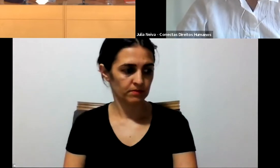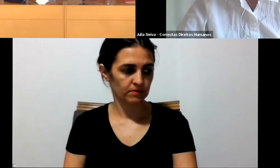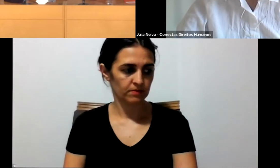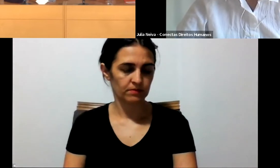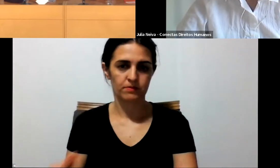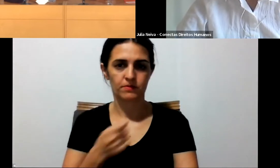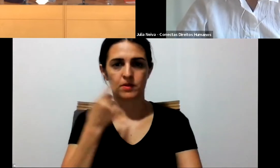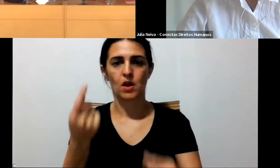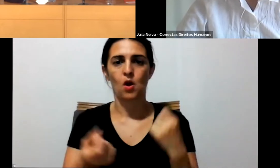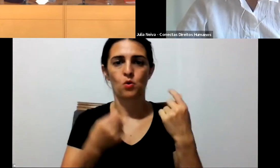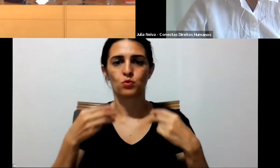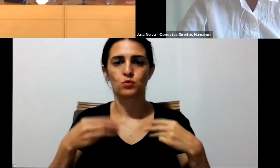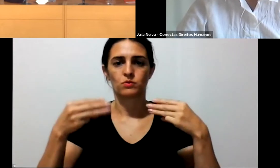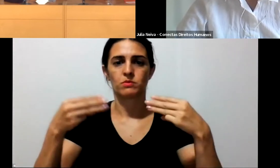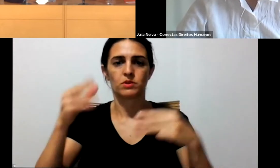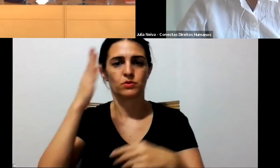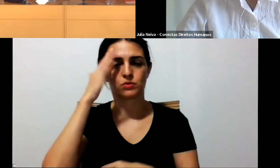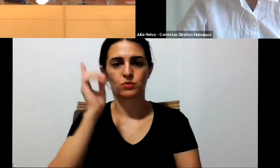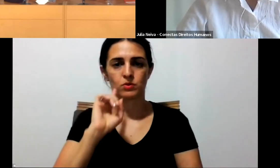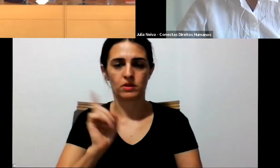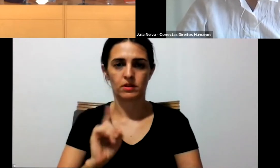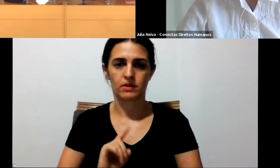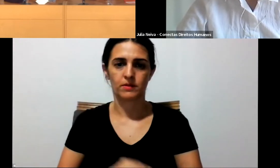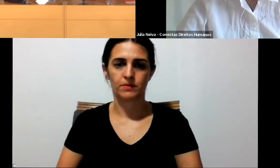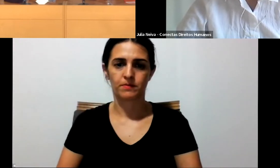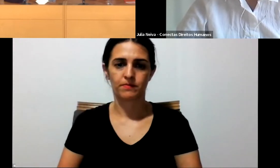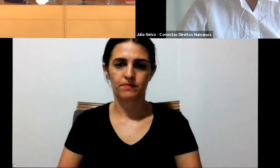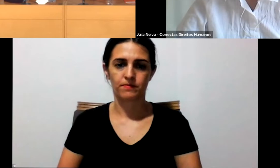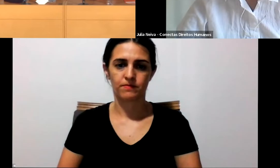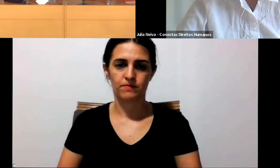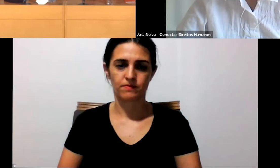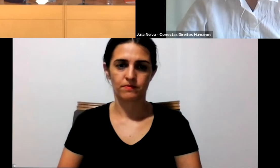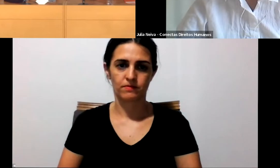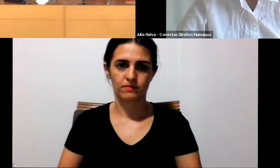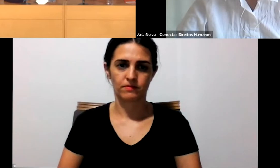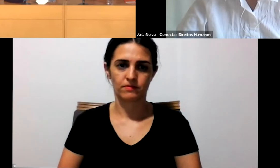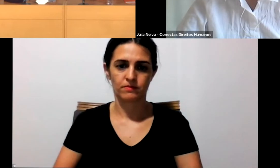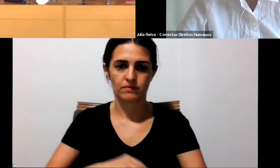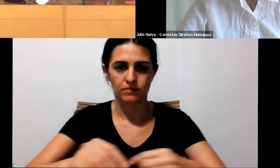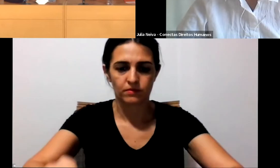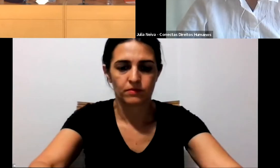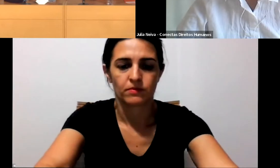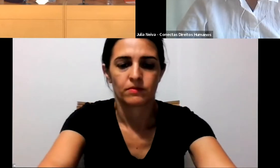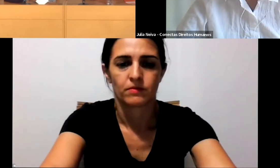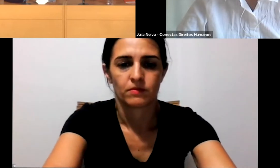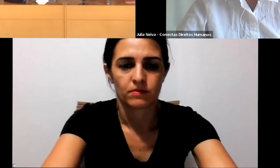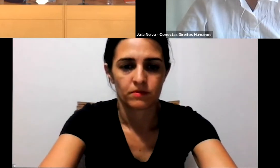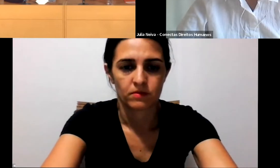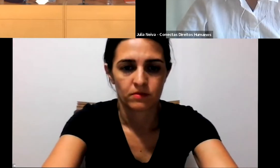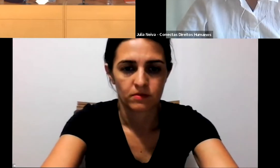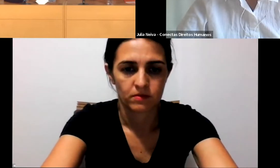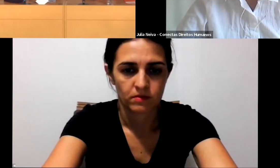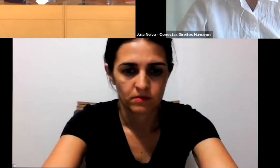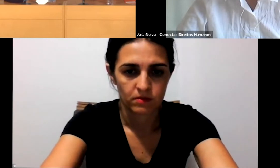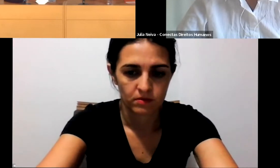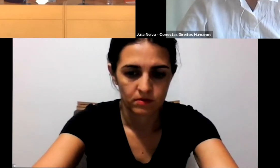recommendation. And then we had to see who didn't understand and who had the reason. And now we can